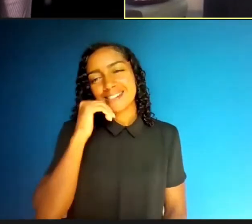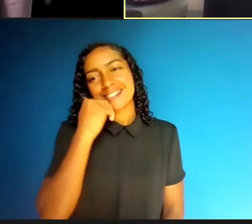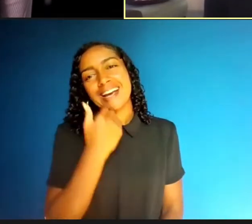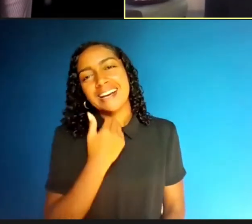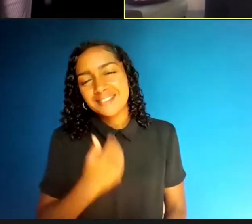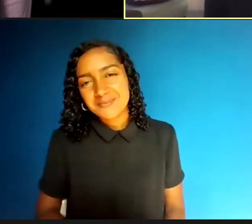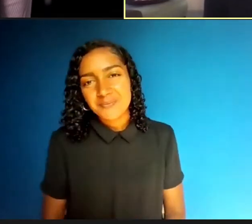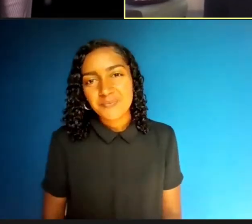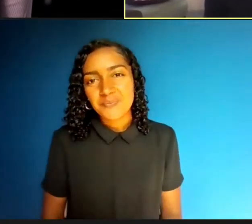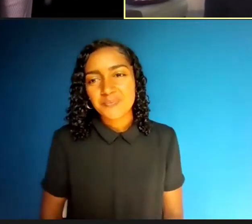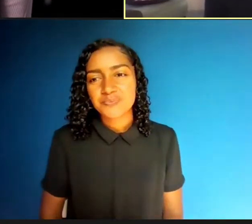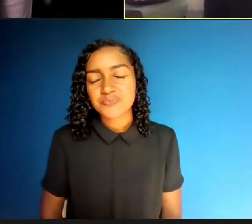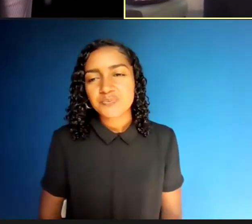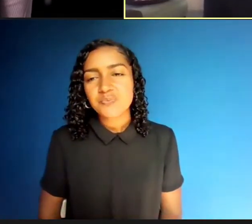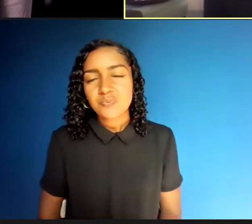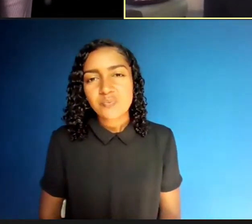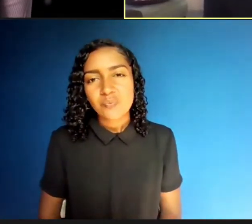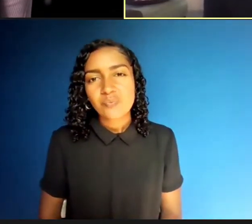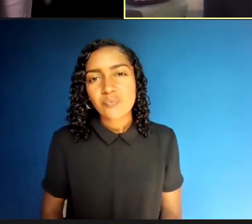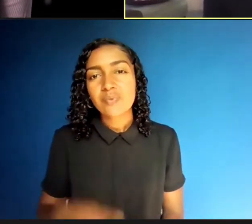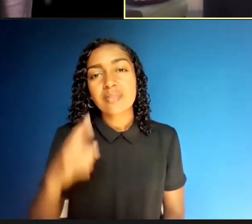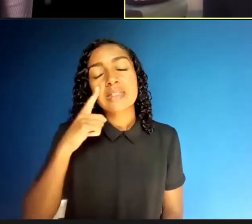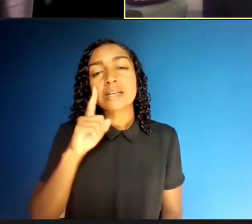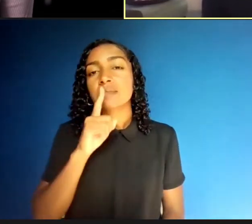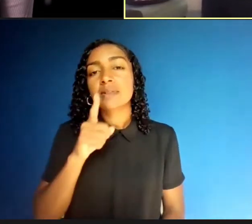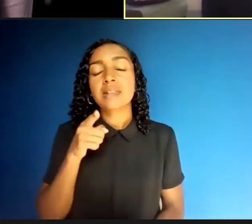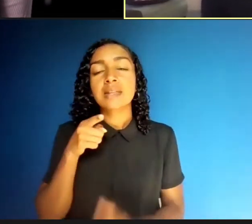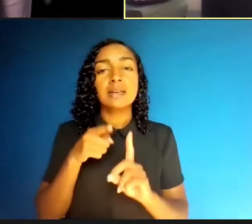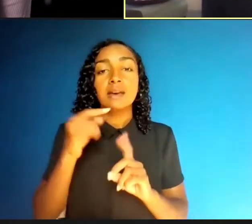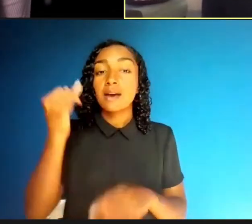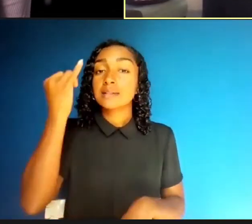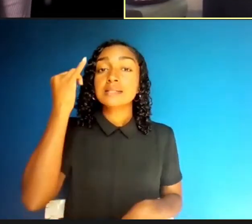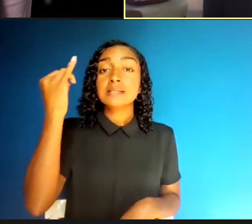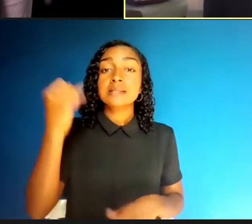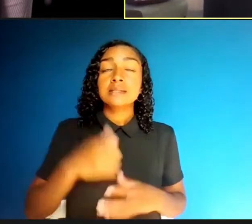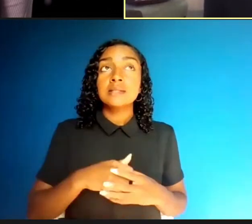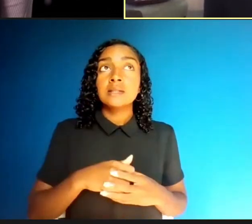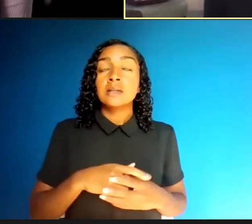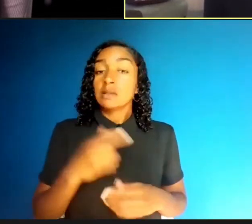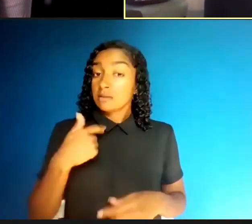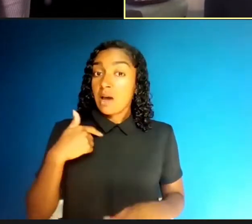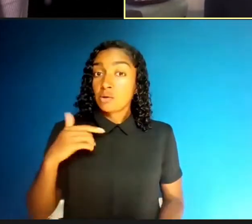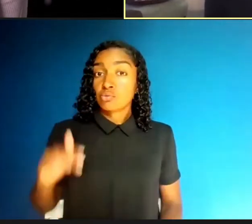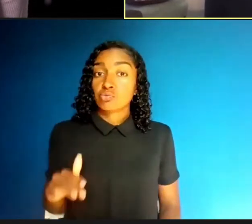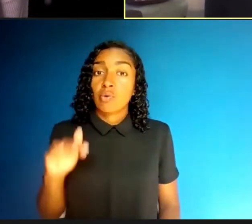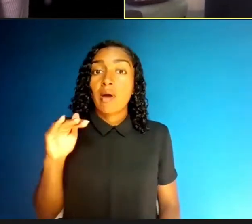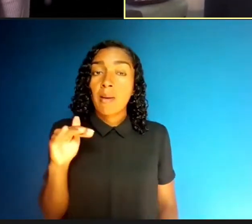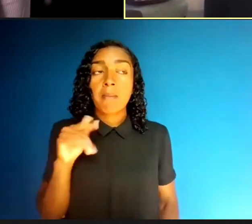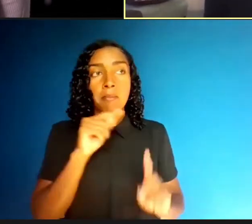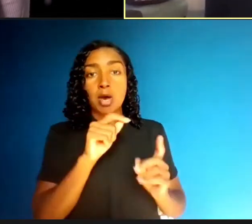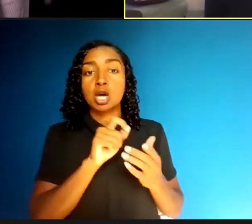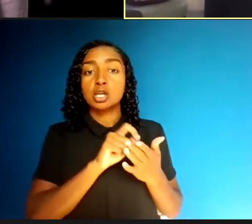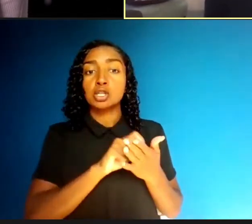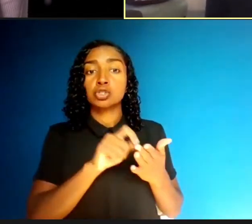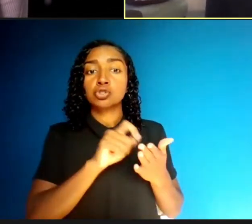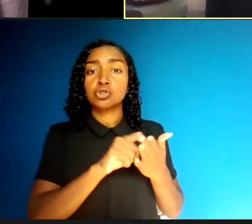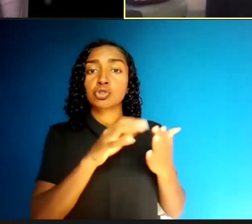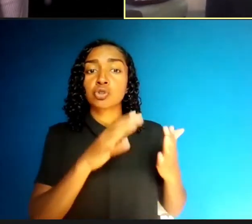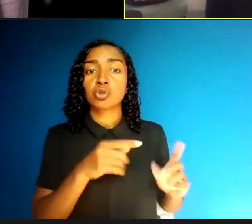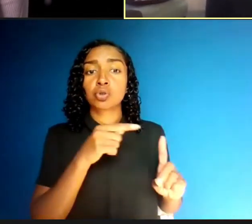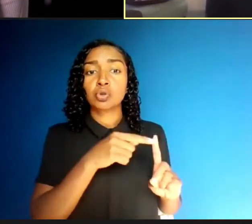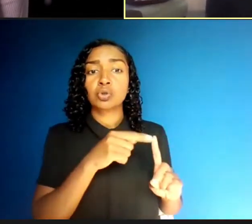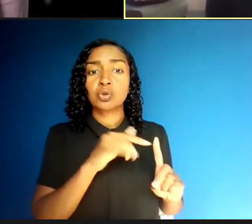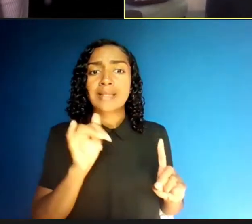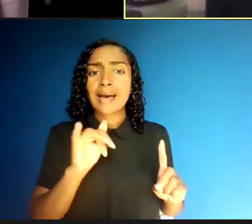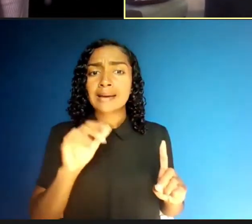So I think that the idea being that like when I grew up, a journalist was, Dan Rather. Well, even Dan Rather shares his